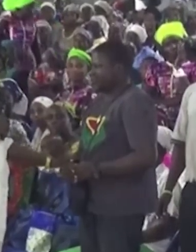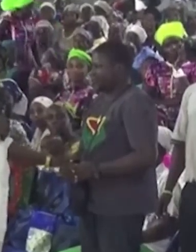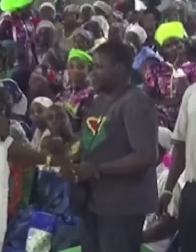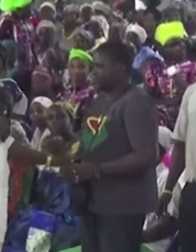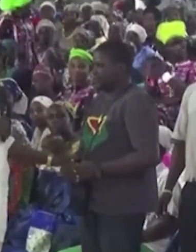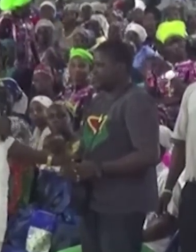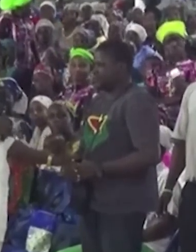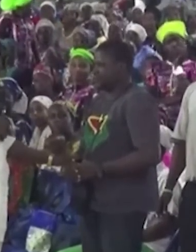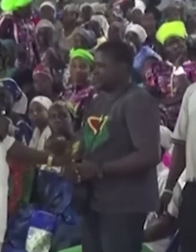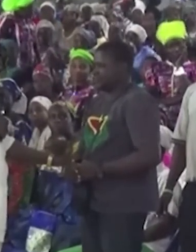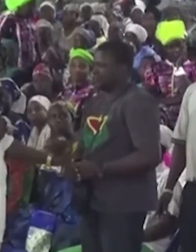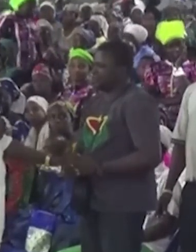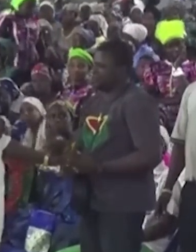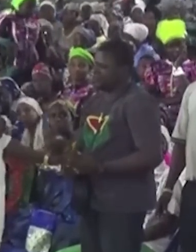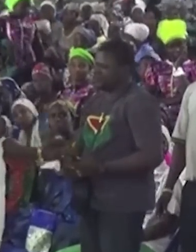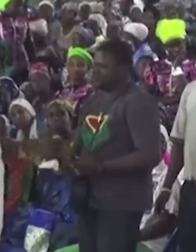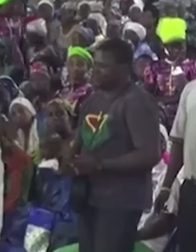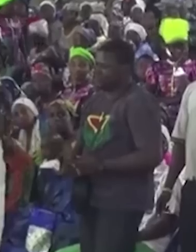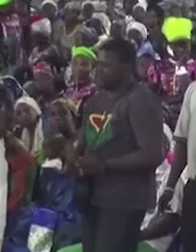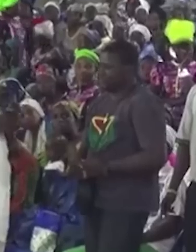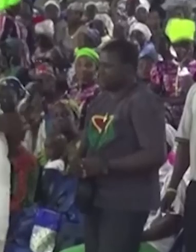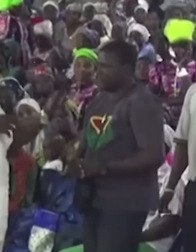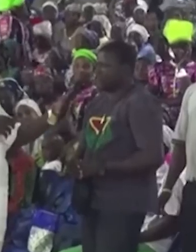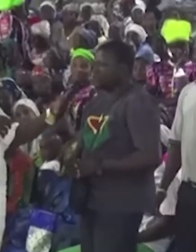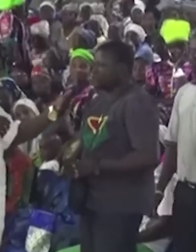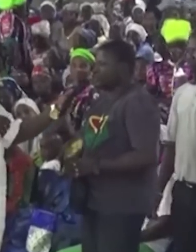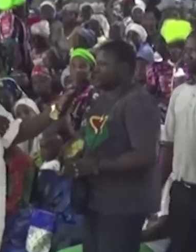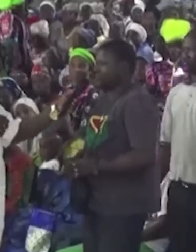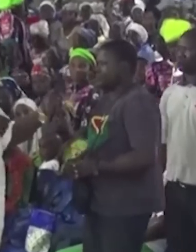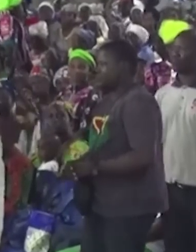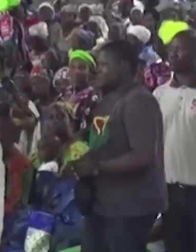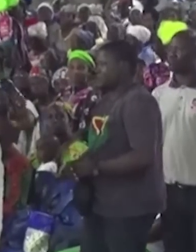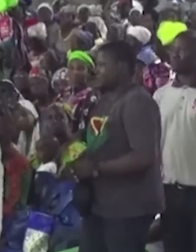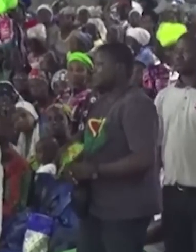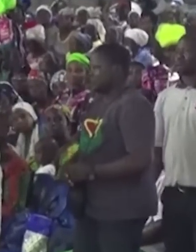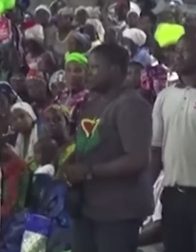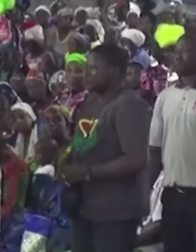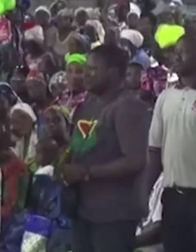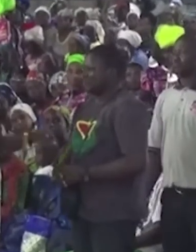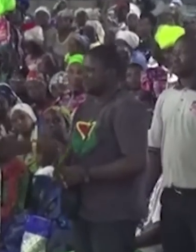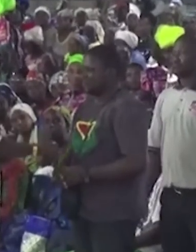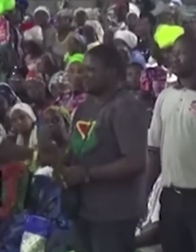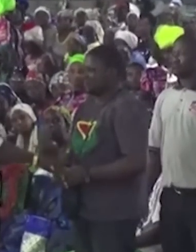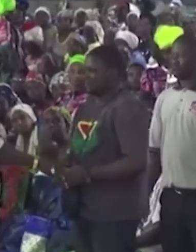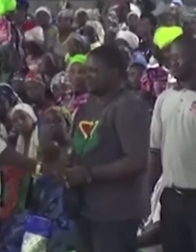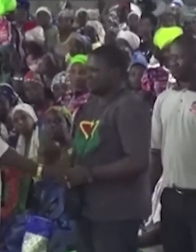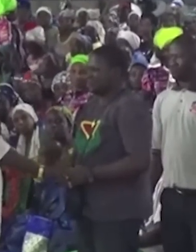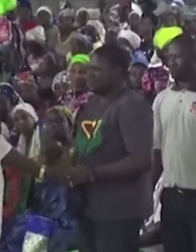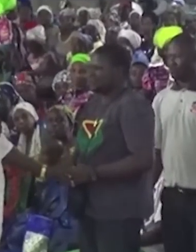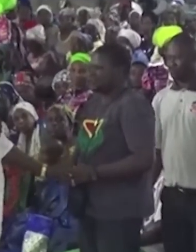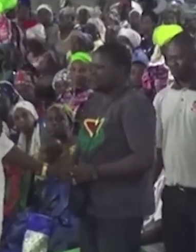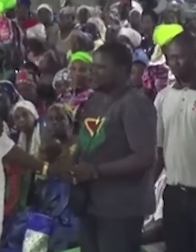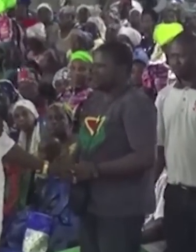le baba re. What has your mother done for them in case of your father? You don't know. Okomo. Or that you